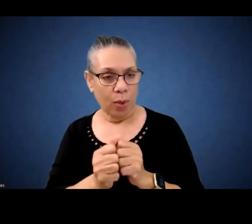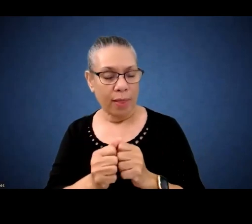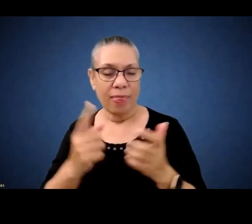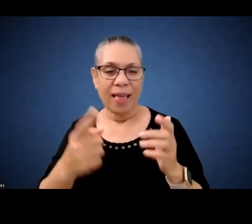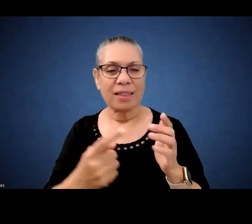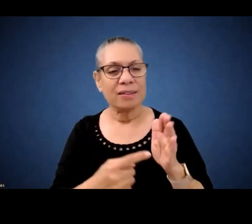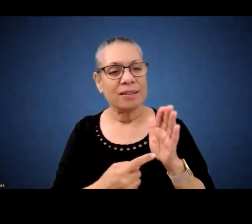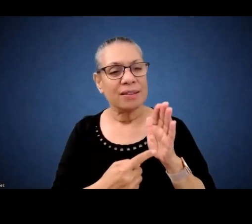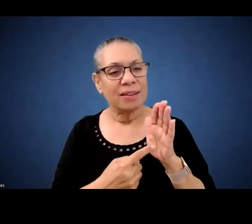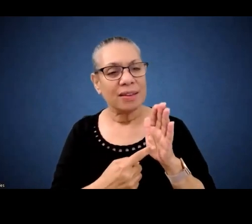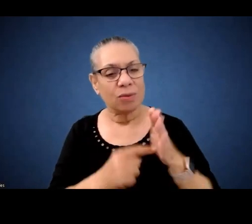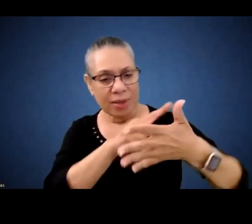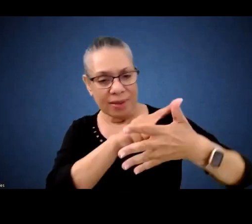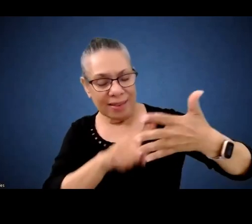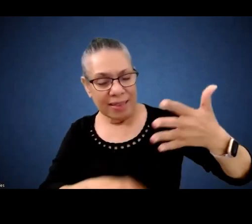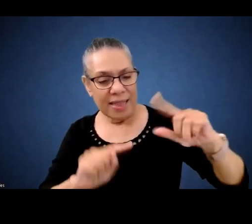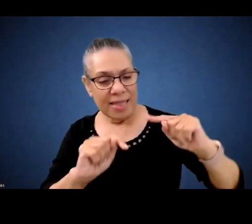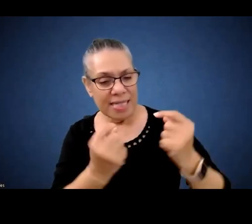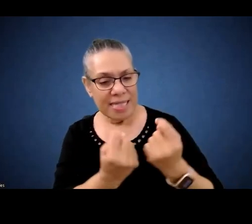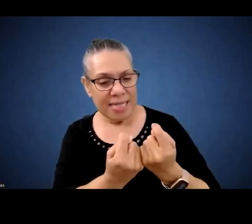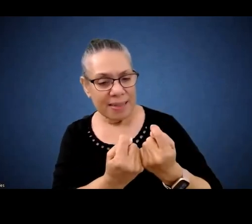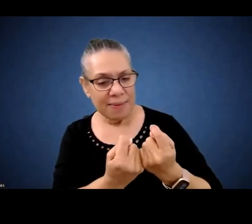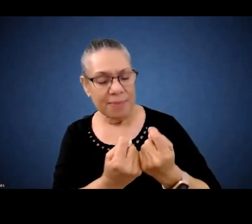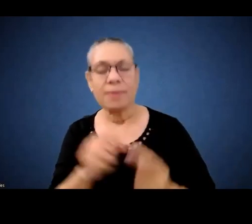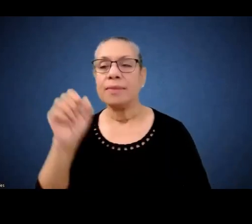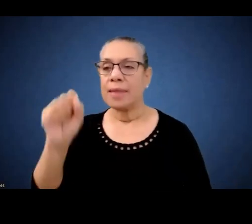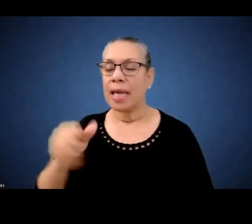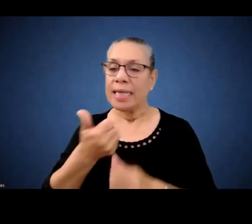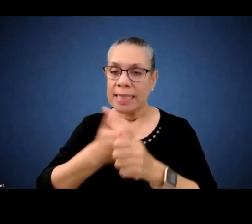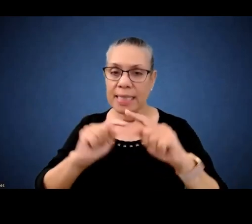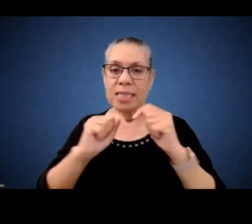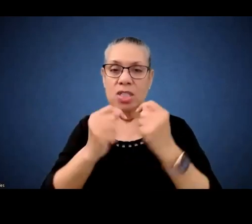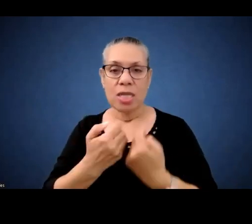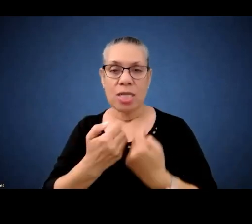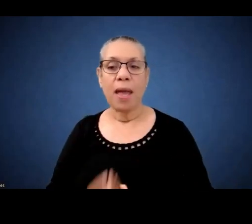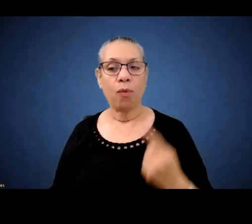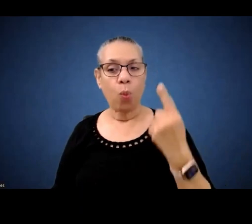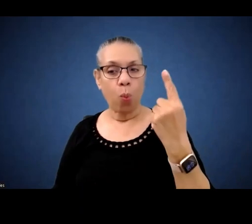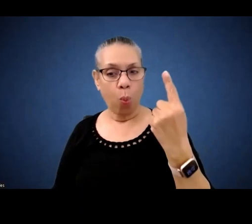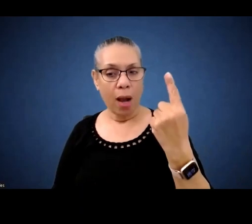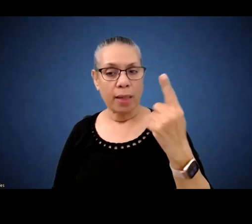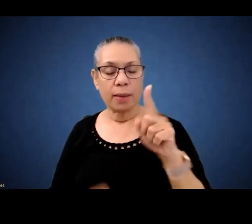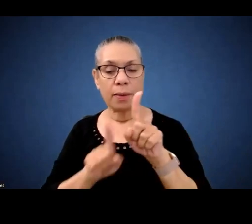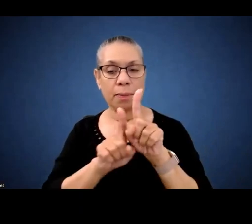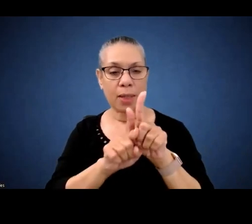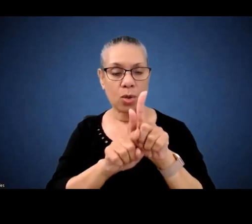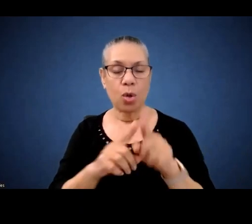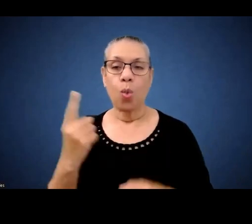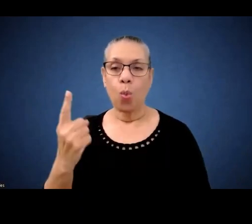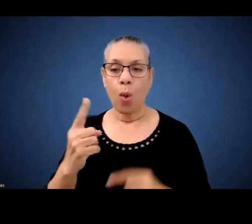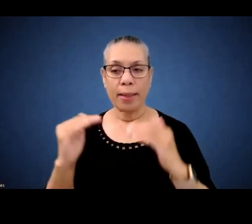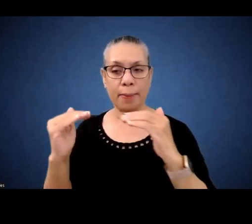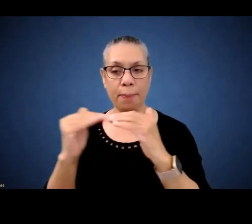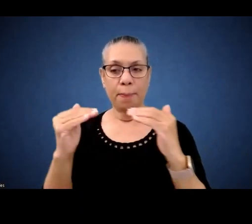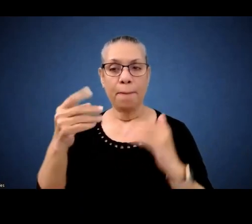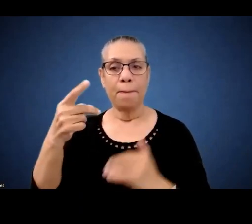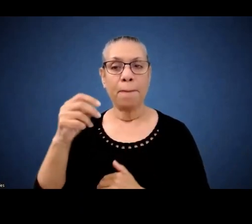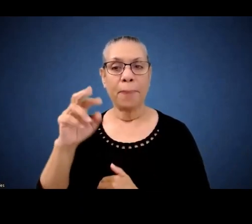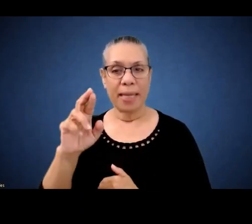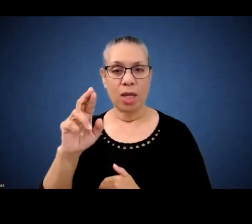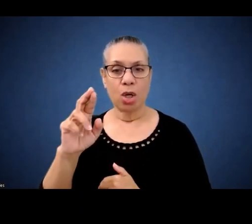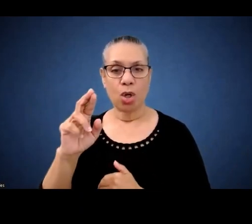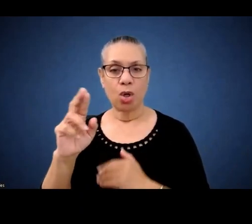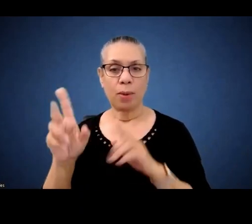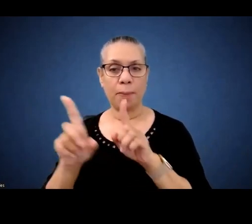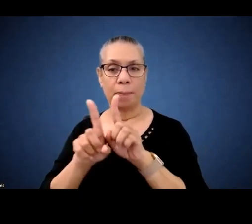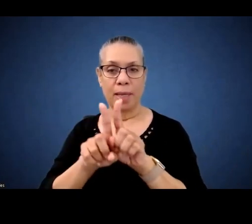the team again. Yeah, sure. So every team has one mentor. So we have one peer mentor on each